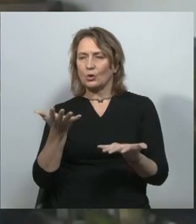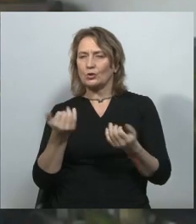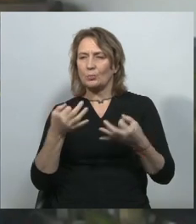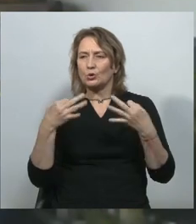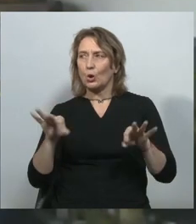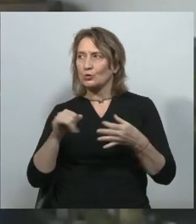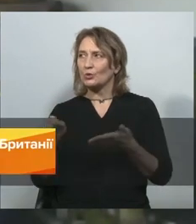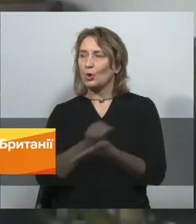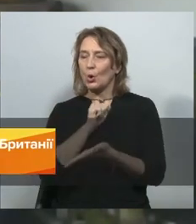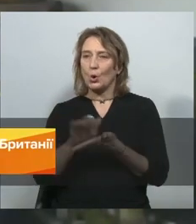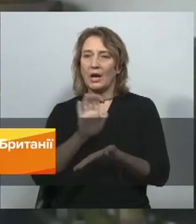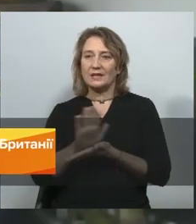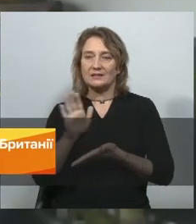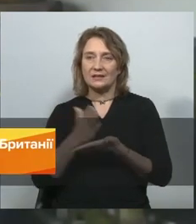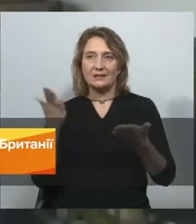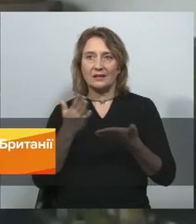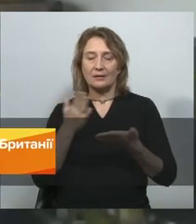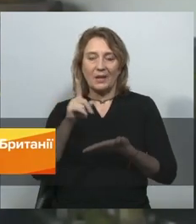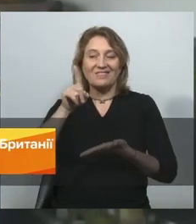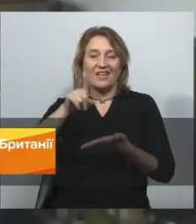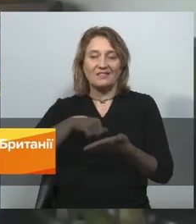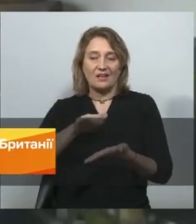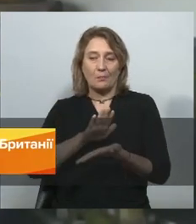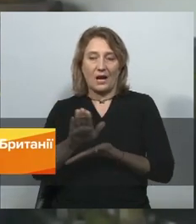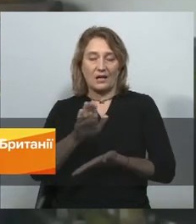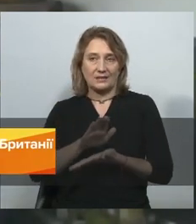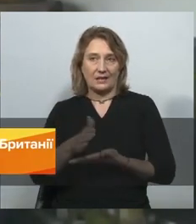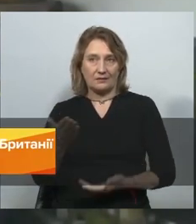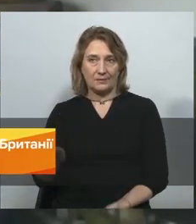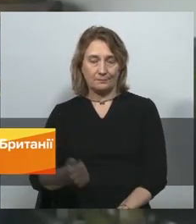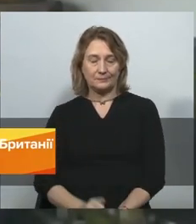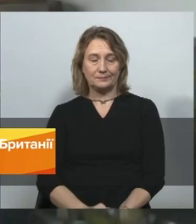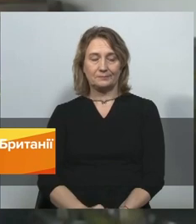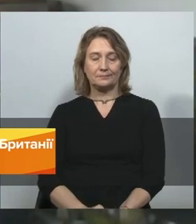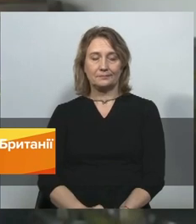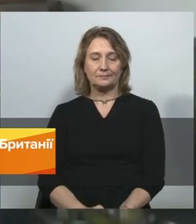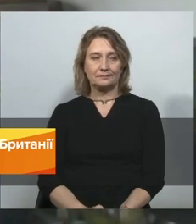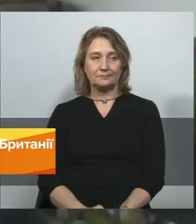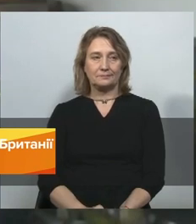newspapers, media outlets, and planting fake stories within them.